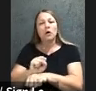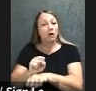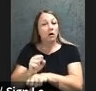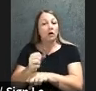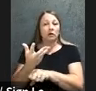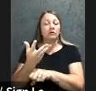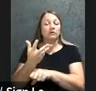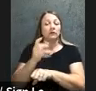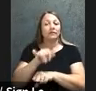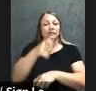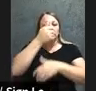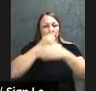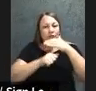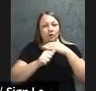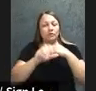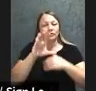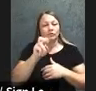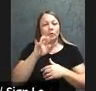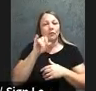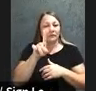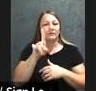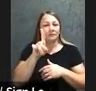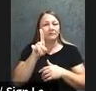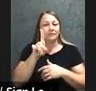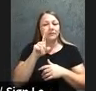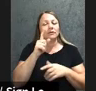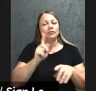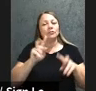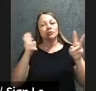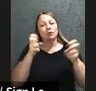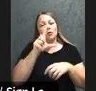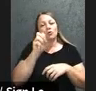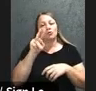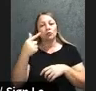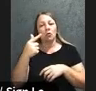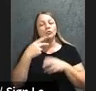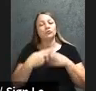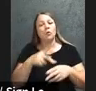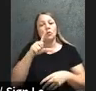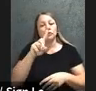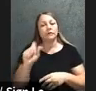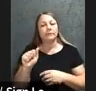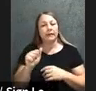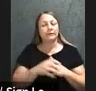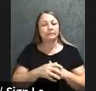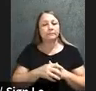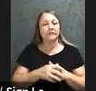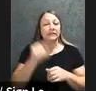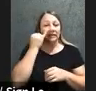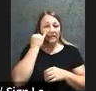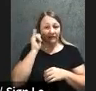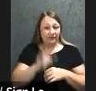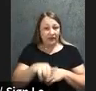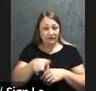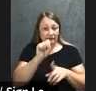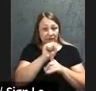under which long COVID could be considered a disability. And if that's the case, then it